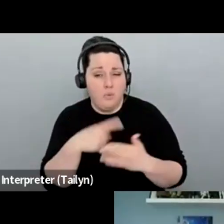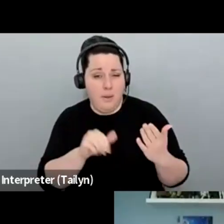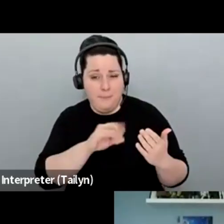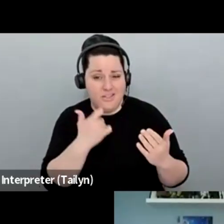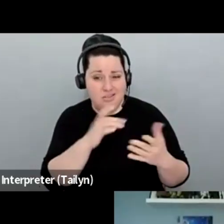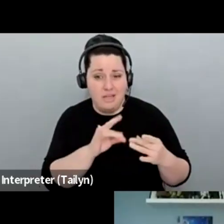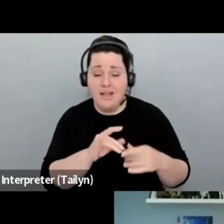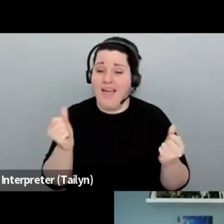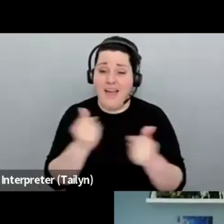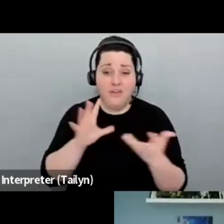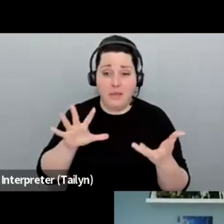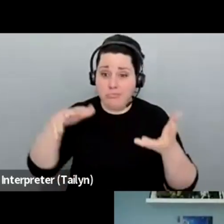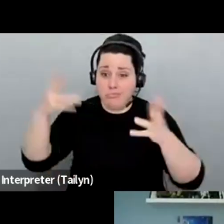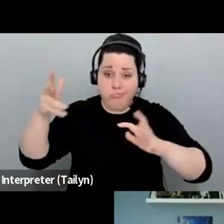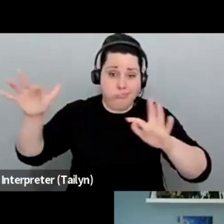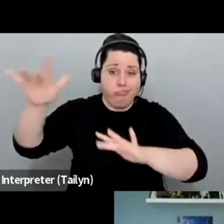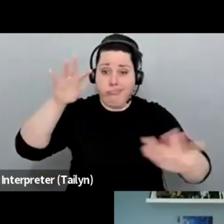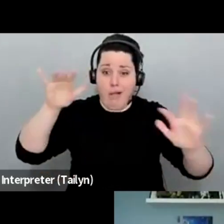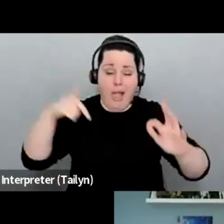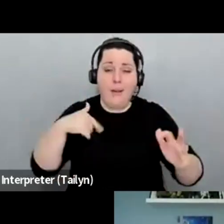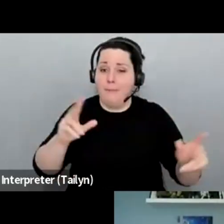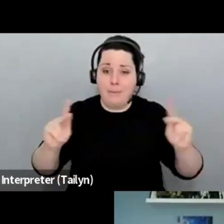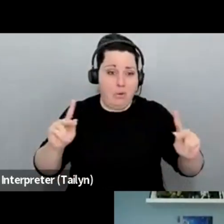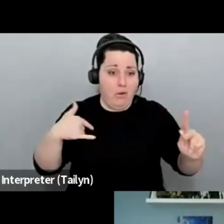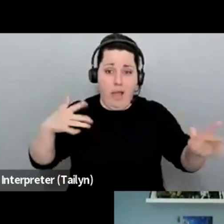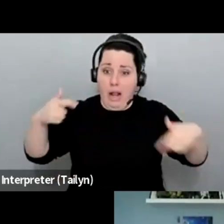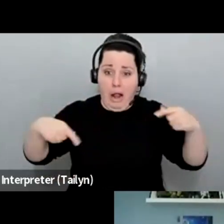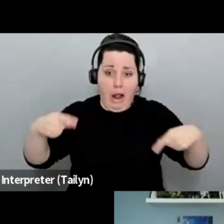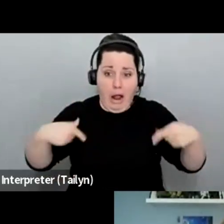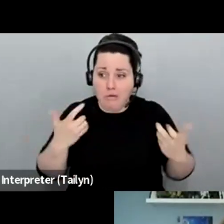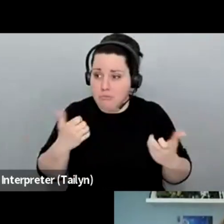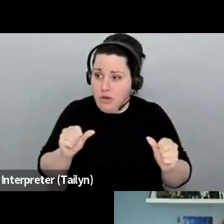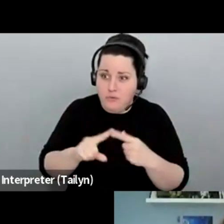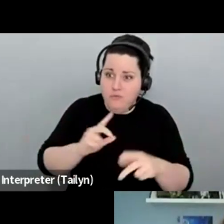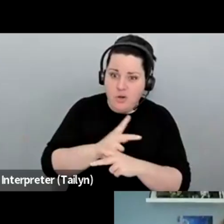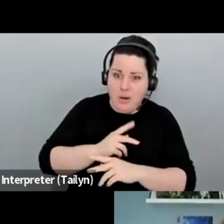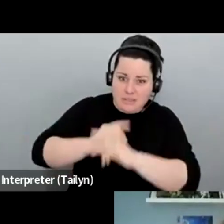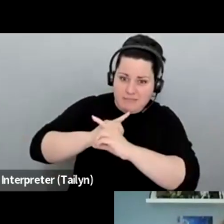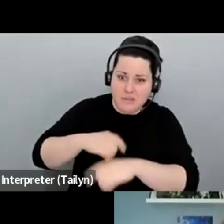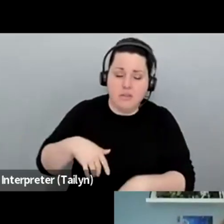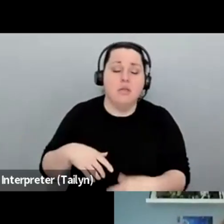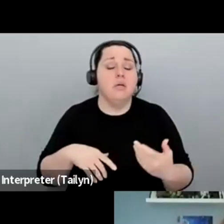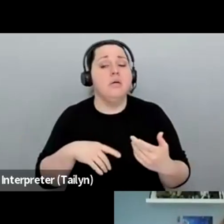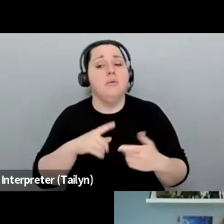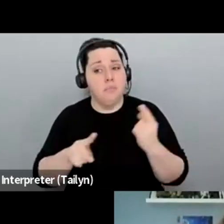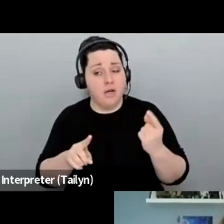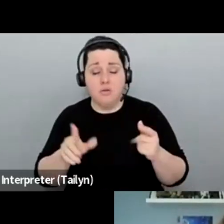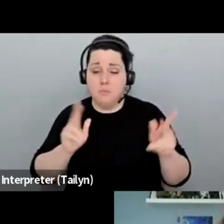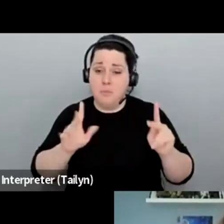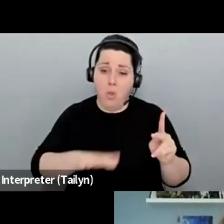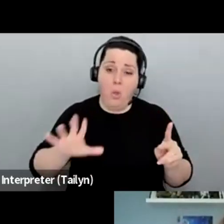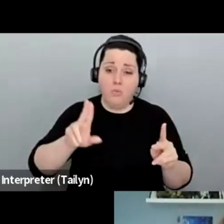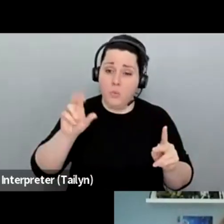been absolutely chaotic and everybody is kind of running around trying to play defense. What's great is that there are people all around the